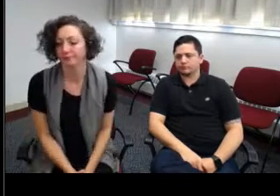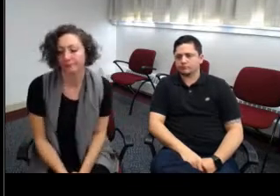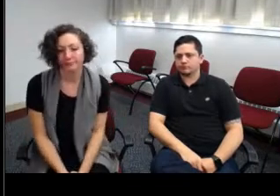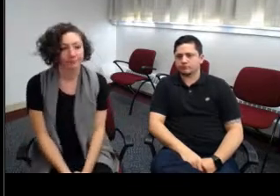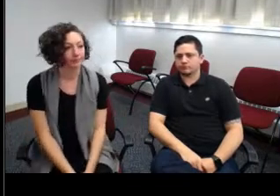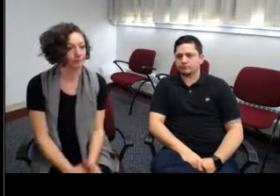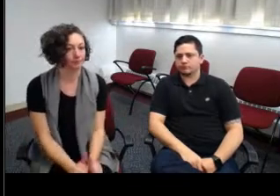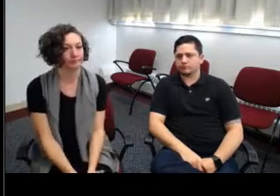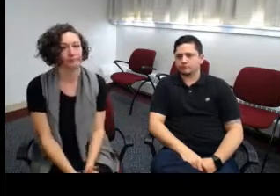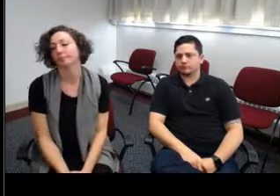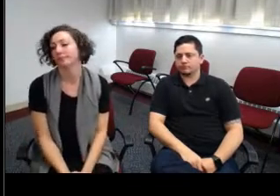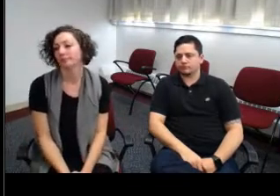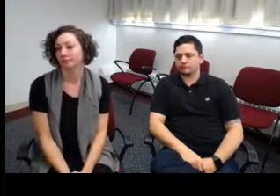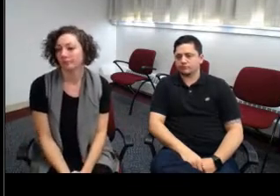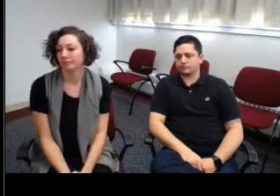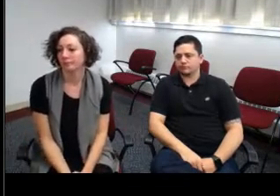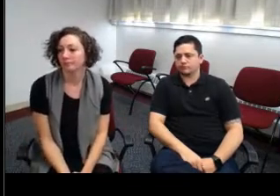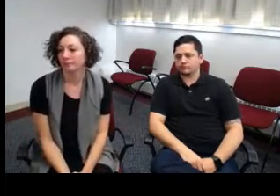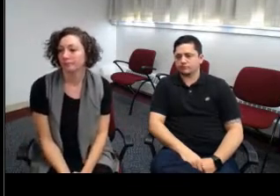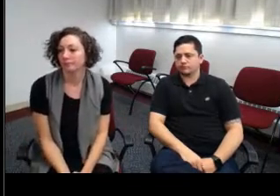Mm-hmm.